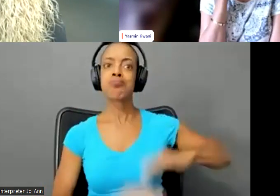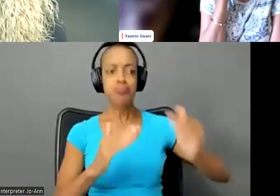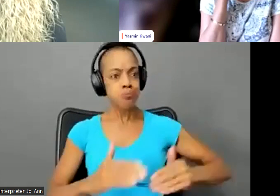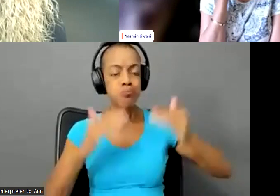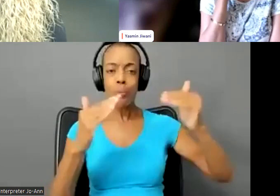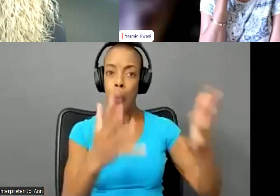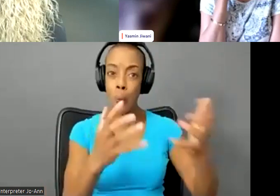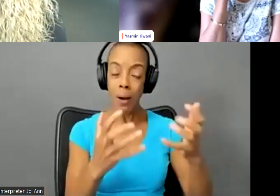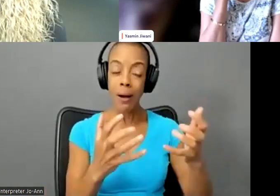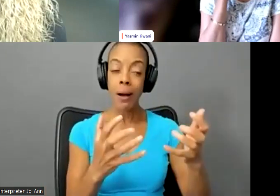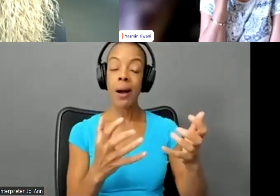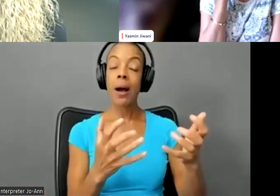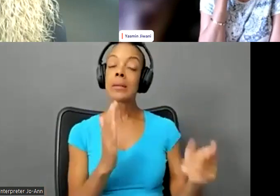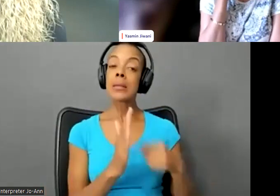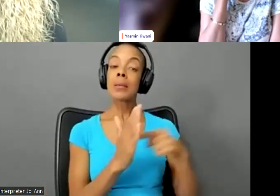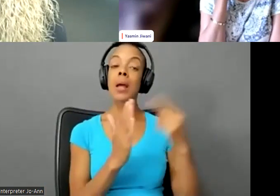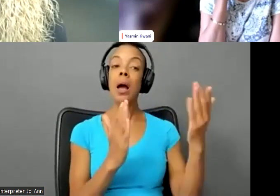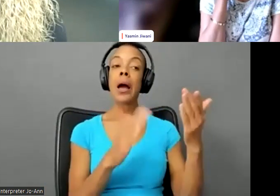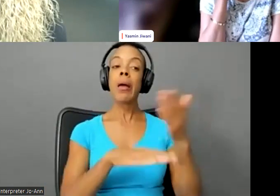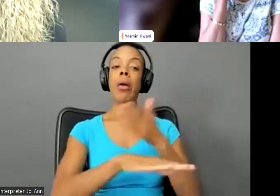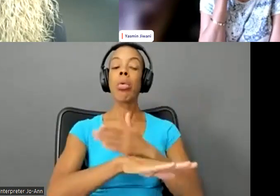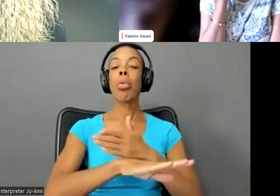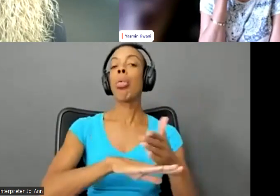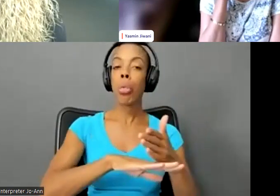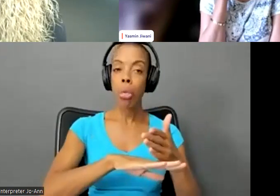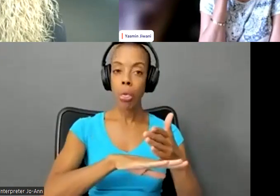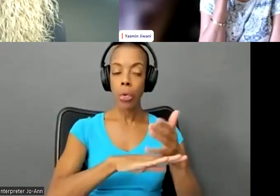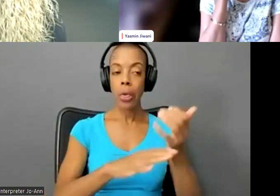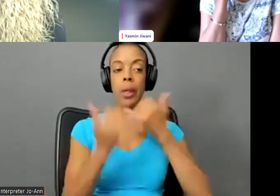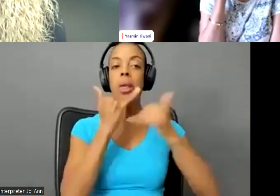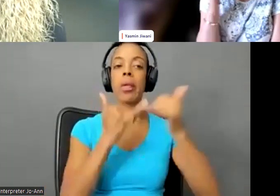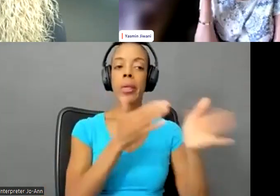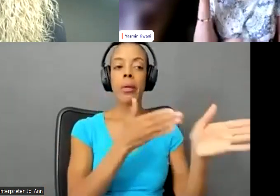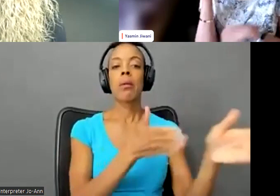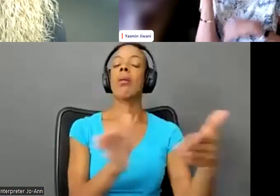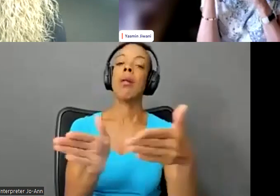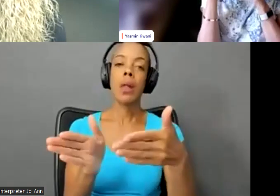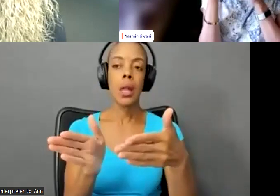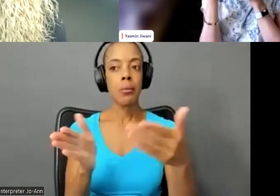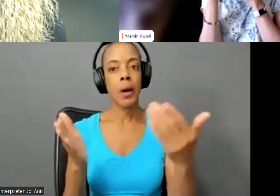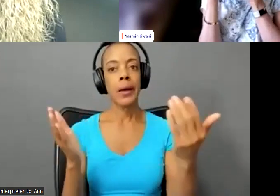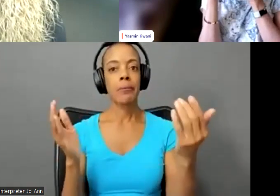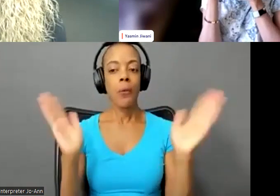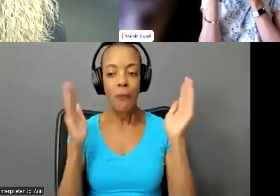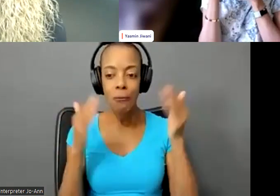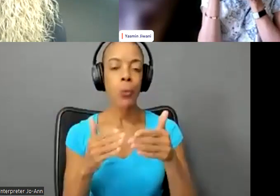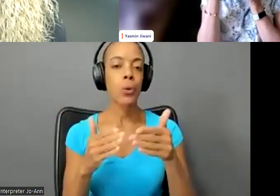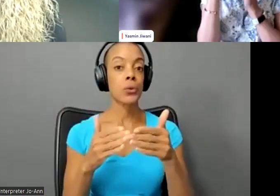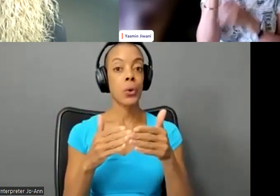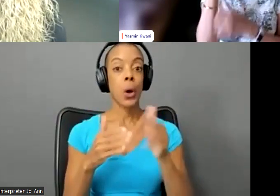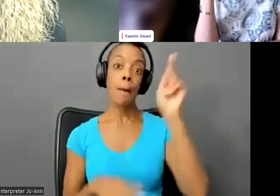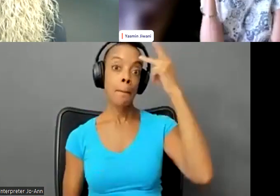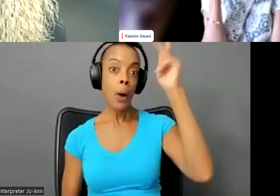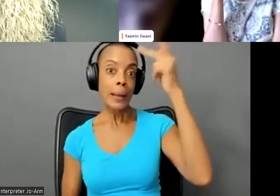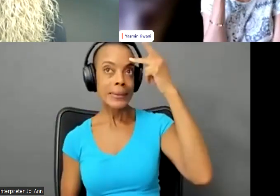they may end up defaulting by practice into, focusing on electoral politics and not going